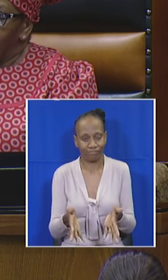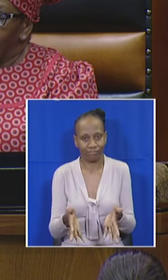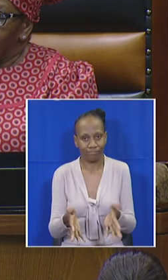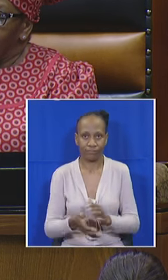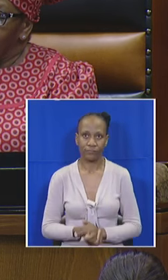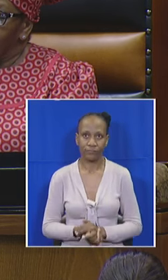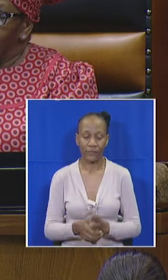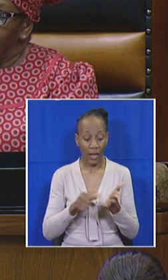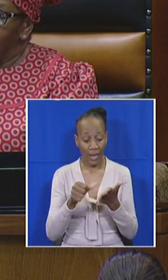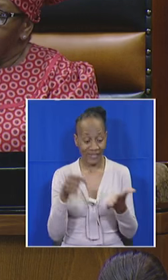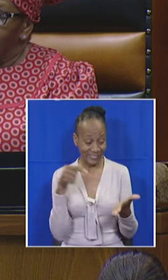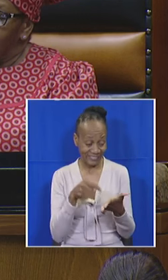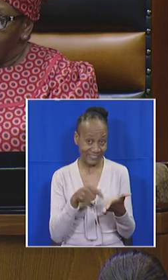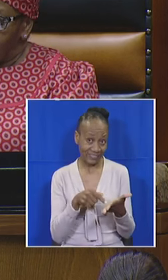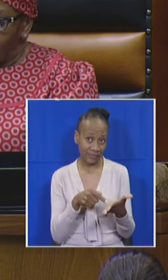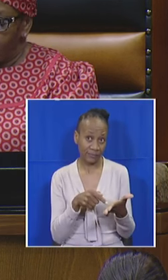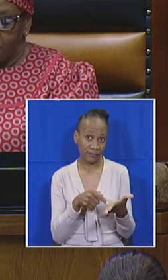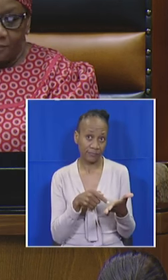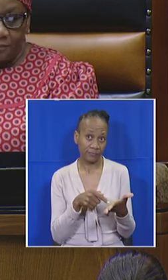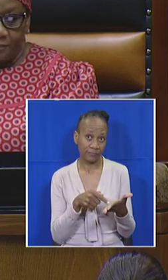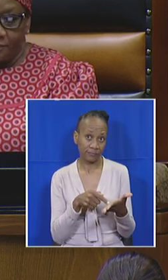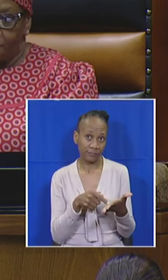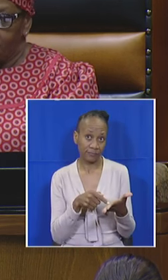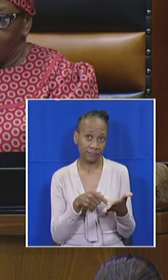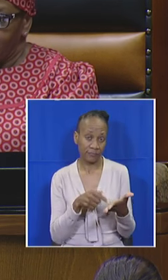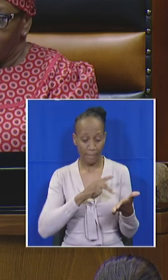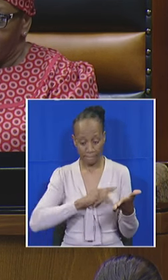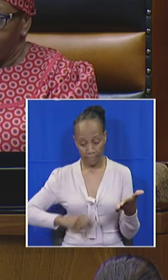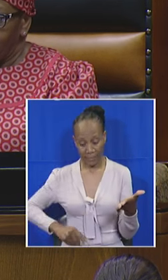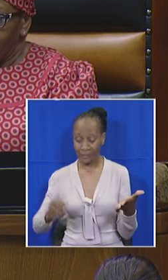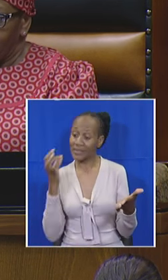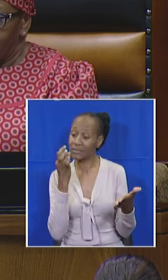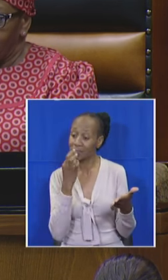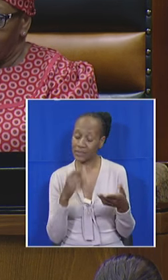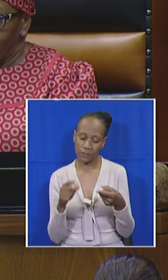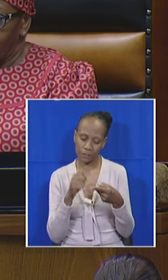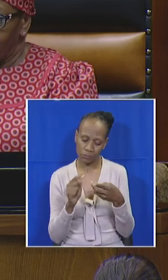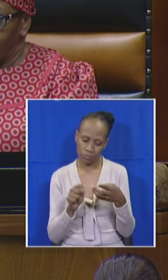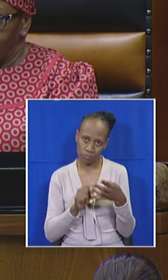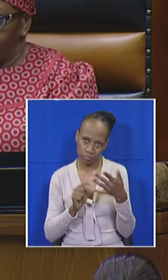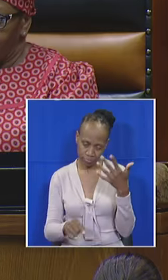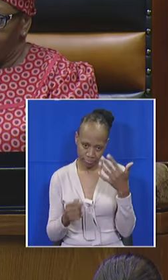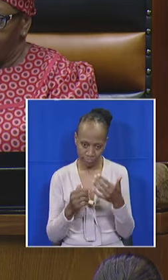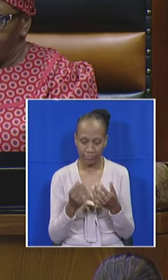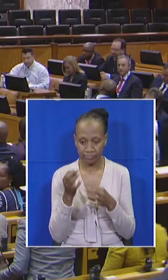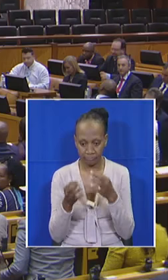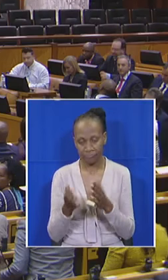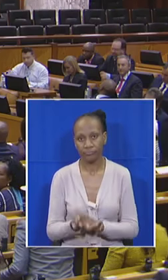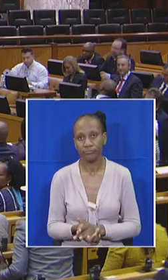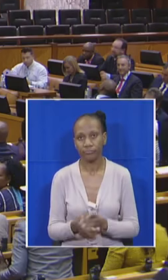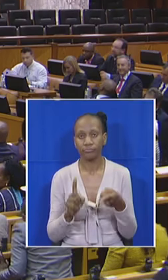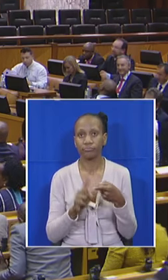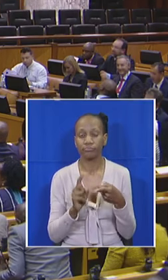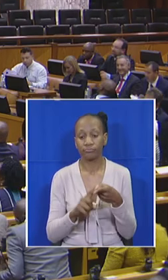In the letter, the Premier states the following, among others.